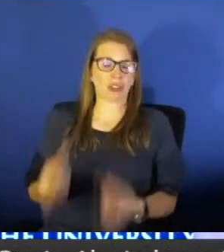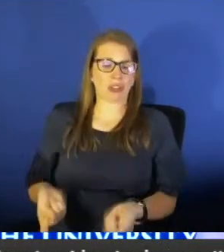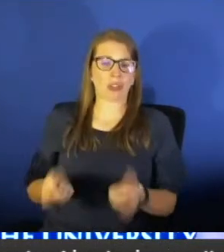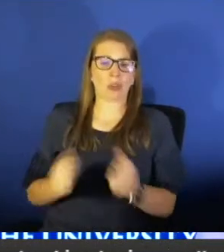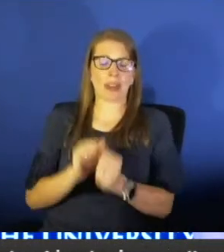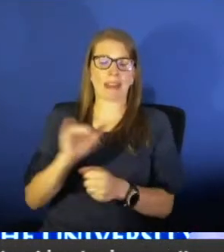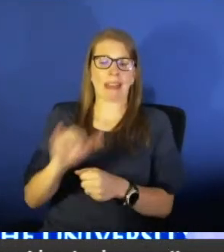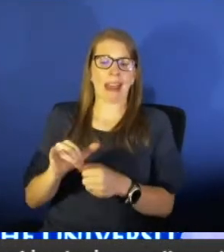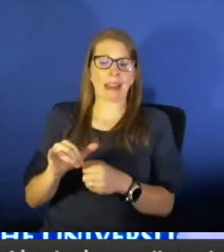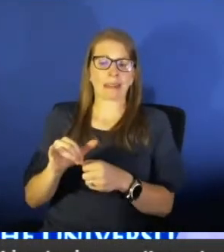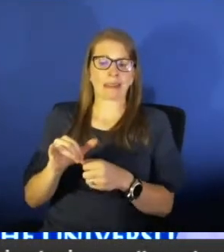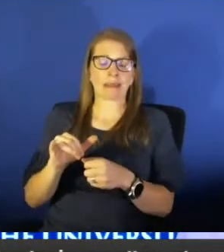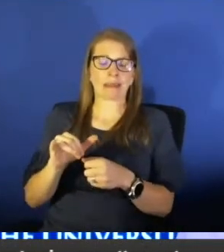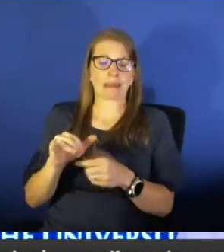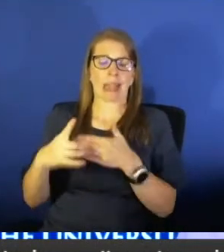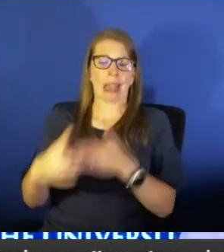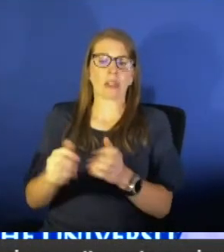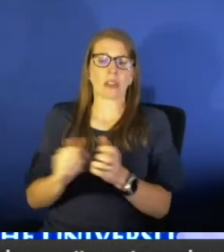with exposure.